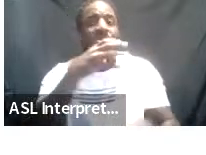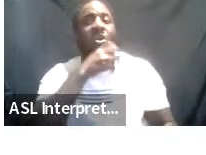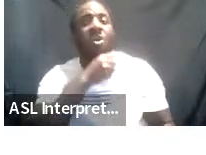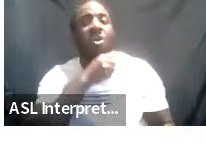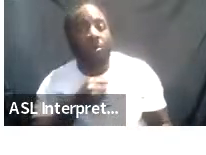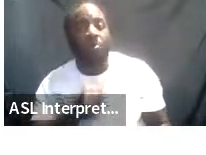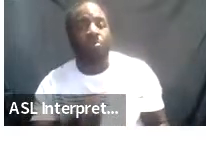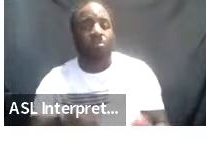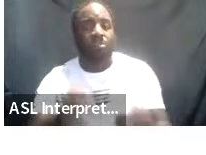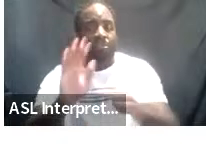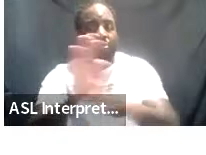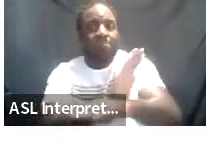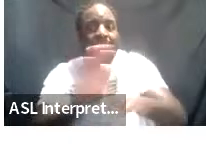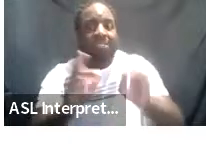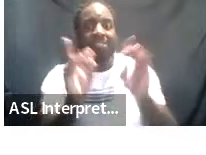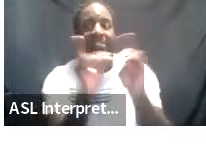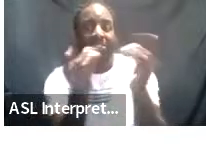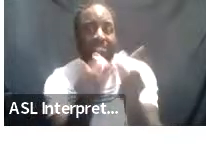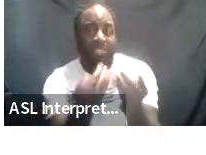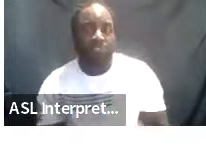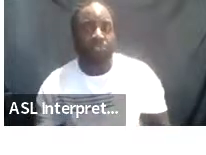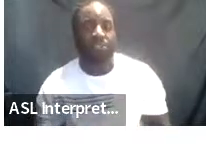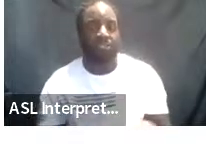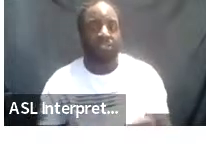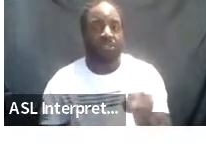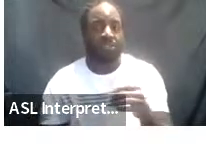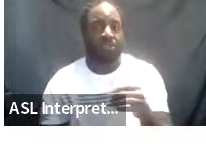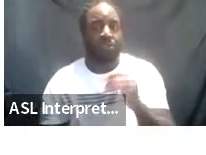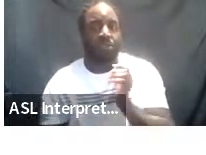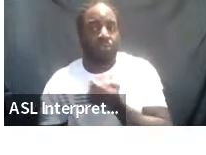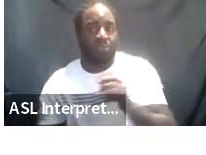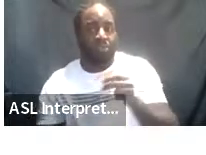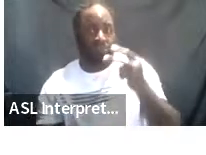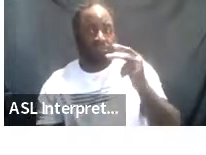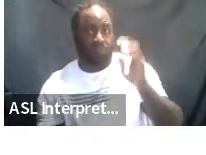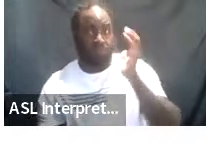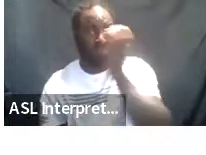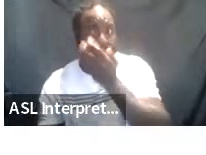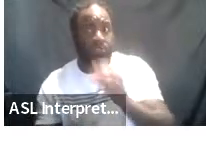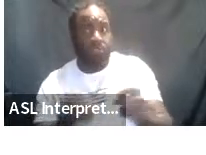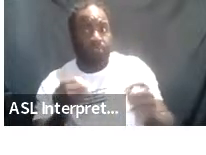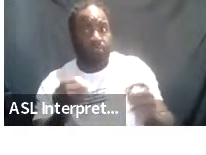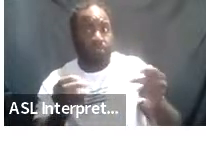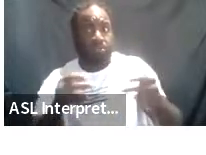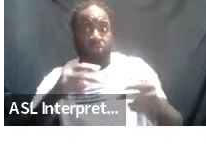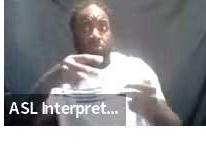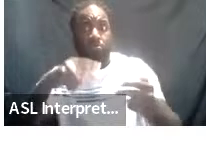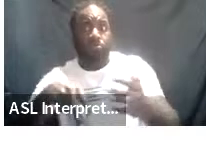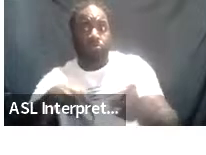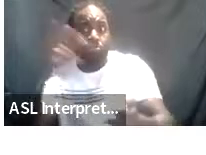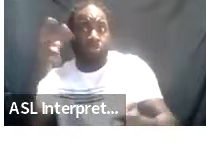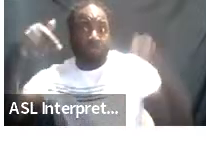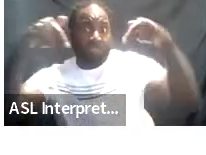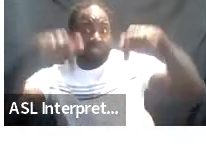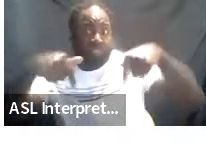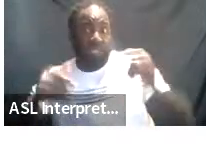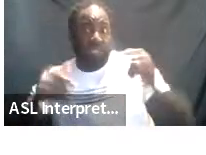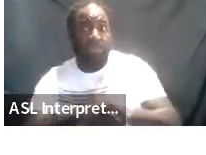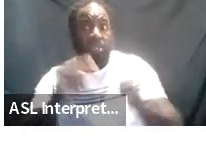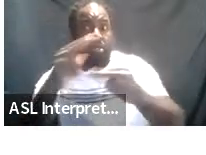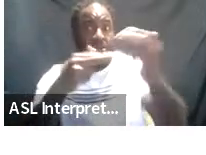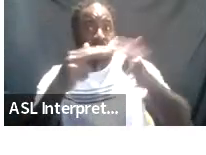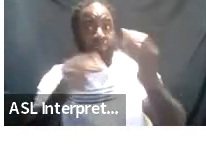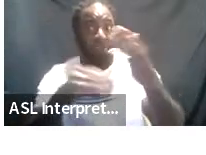Business District. We seem to be doubling down on that and building even more office space when there is